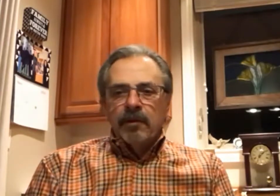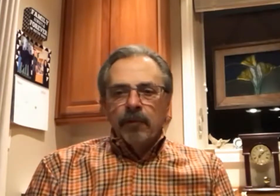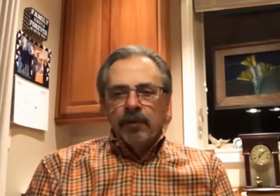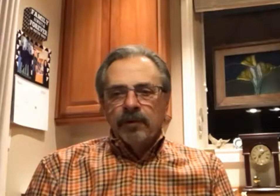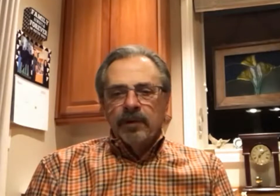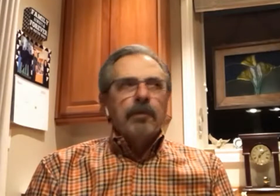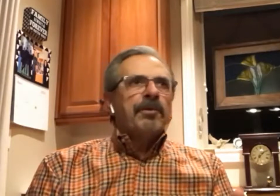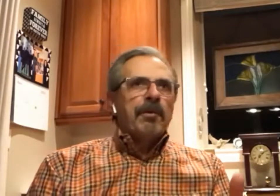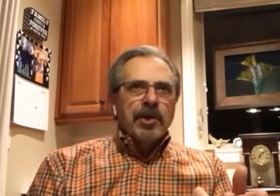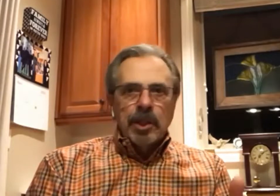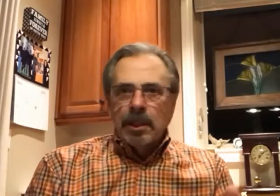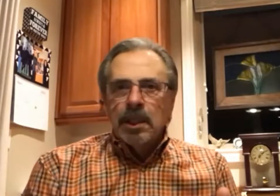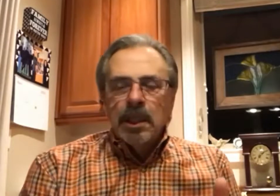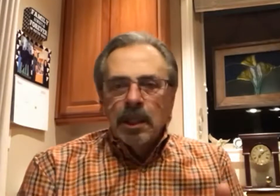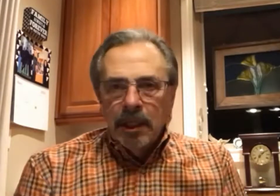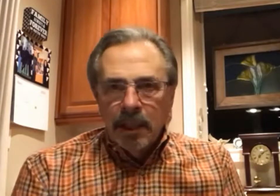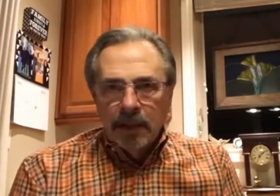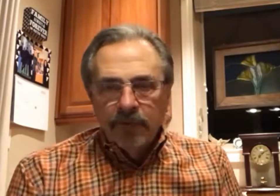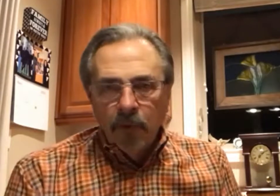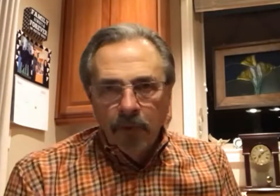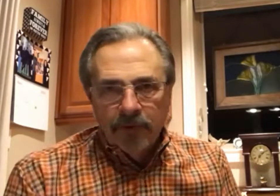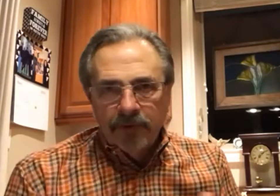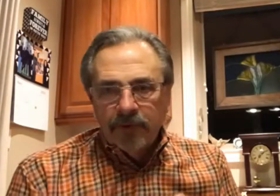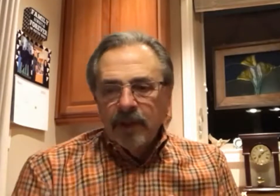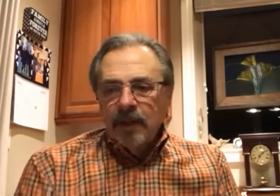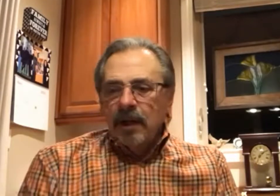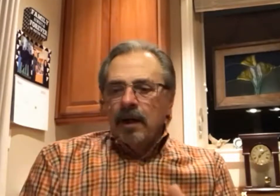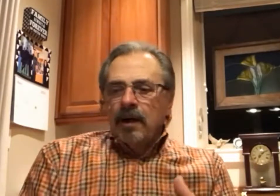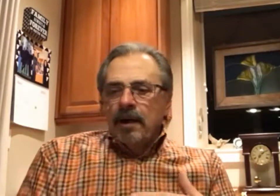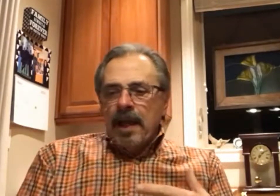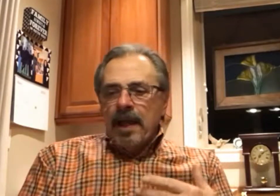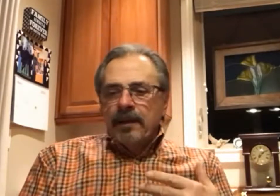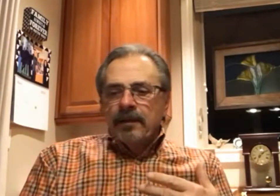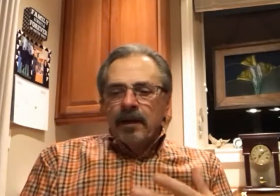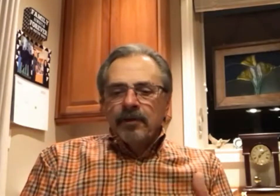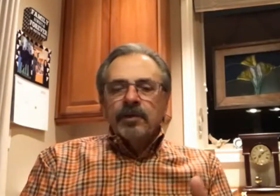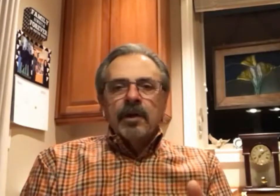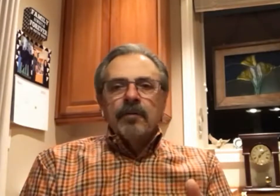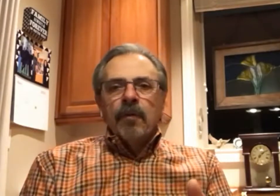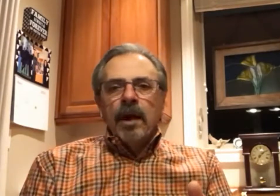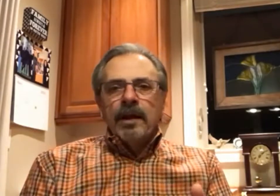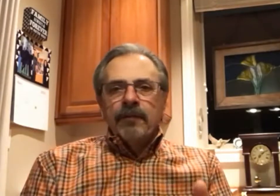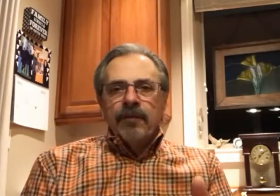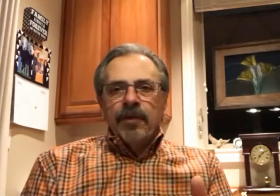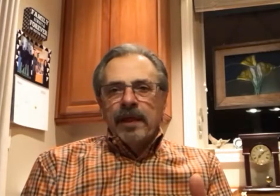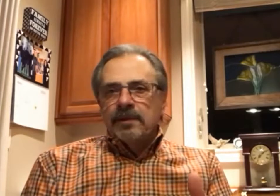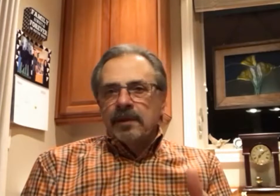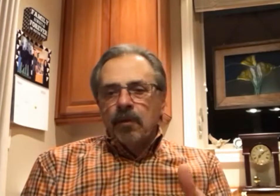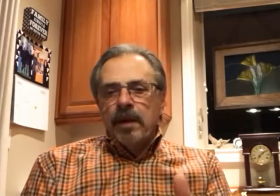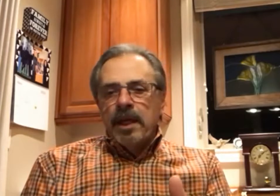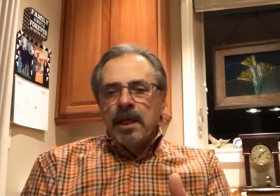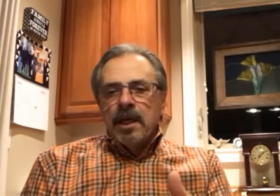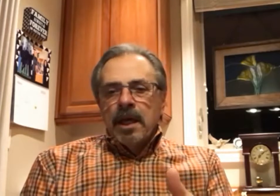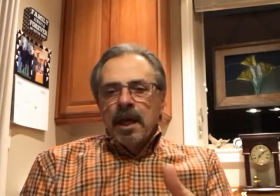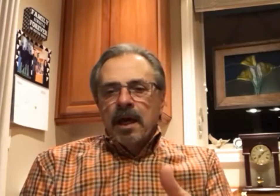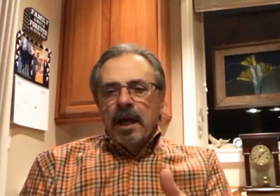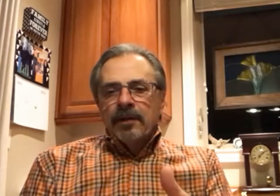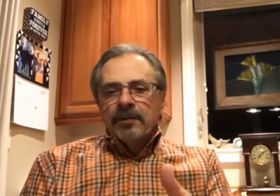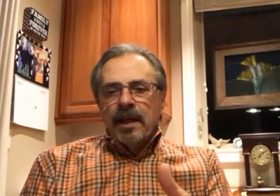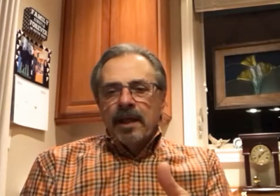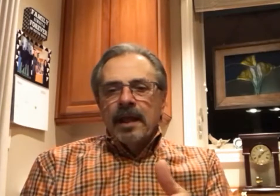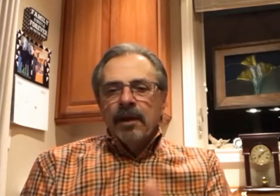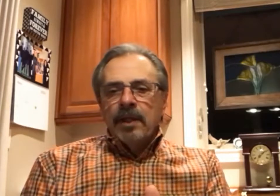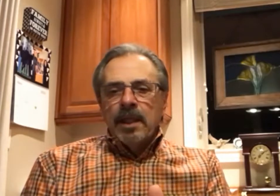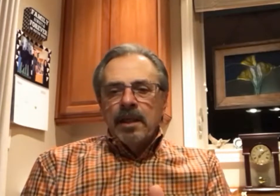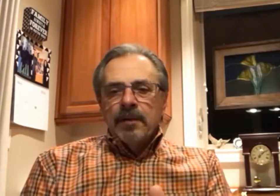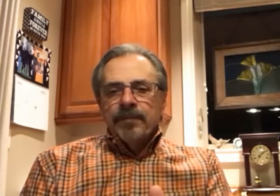carbon sequestration in forests, and just a variety of things that we